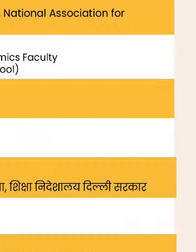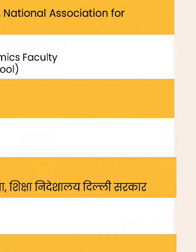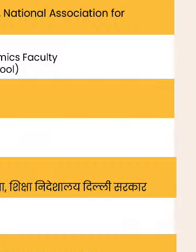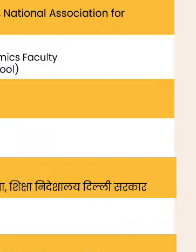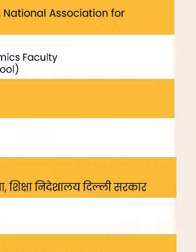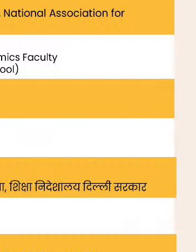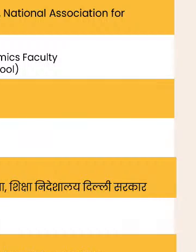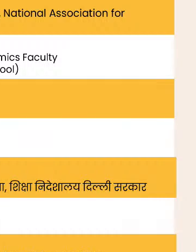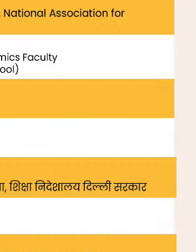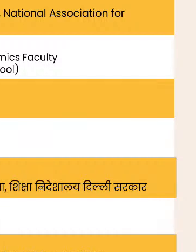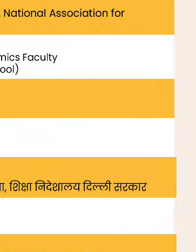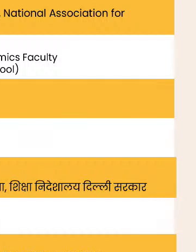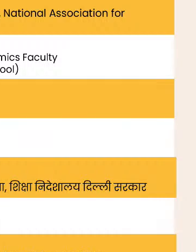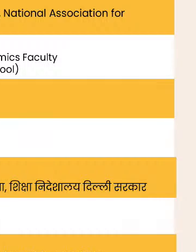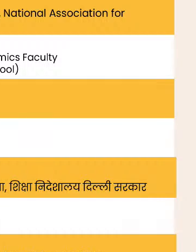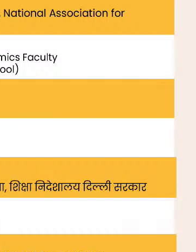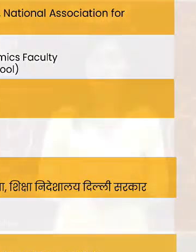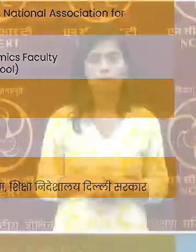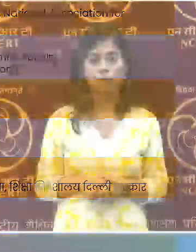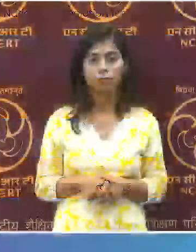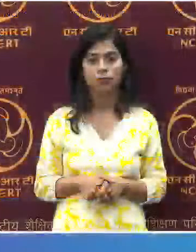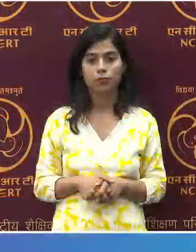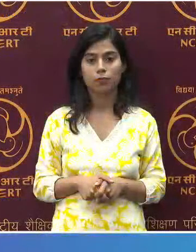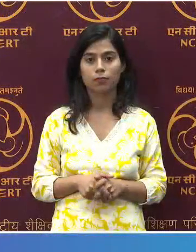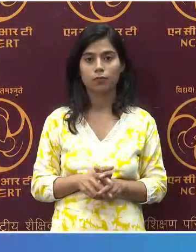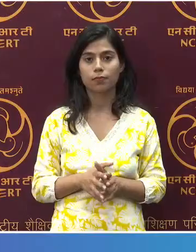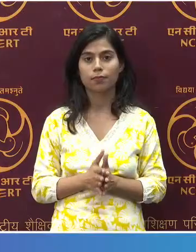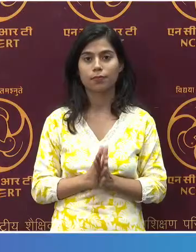at 5:30 p.m. With this, it's a wrap. This is me,